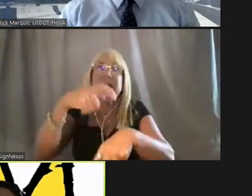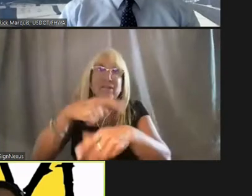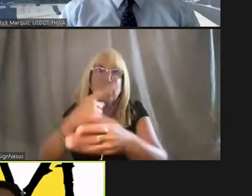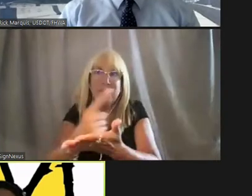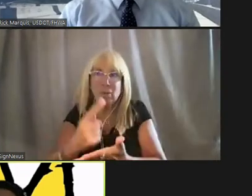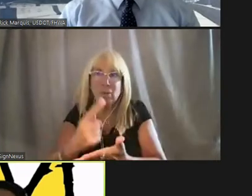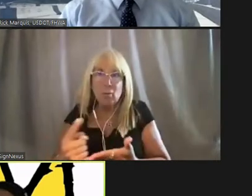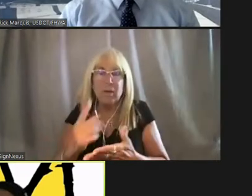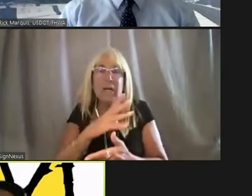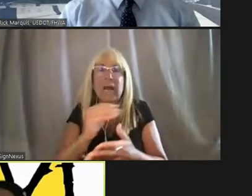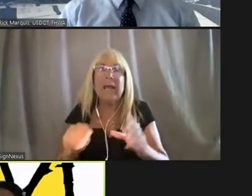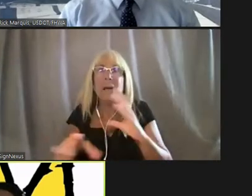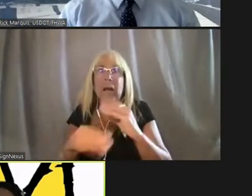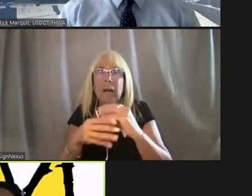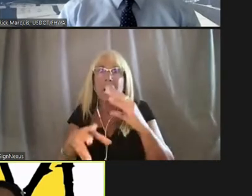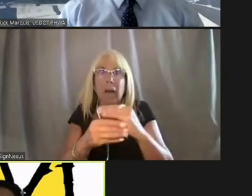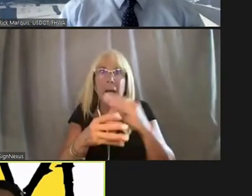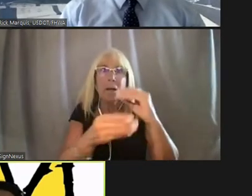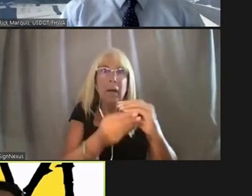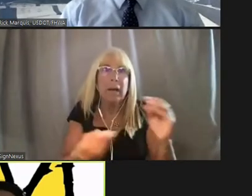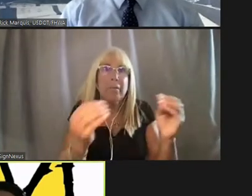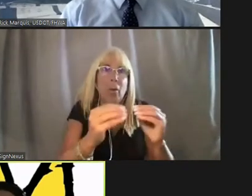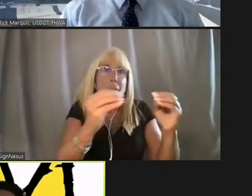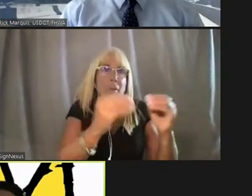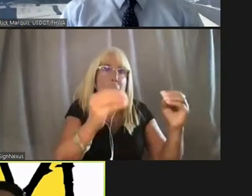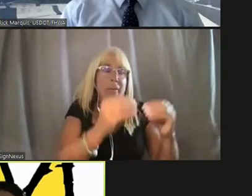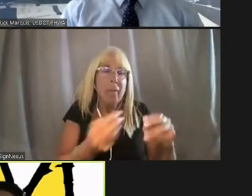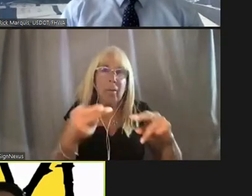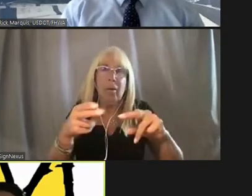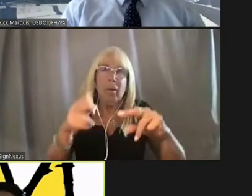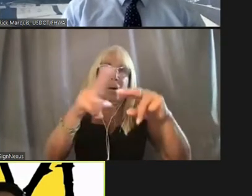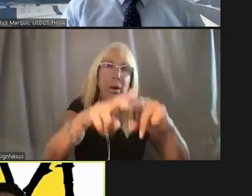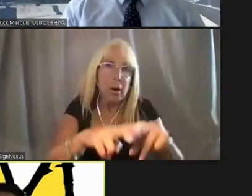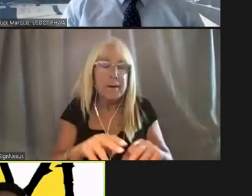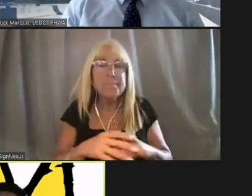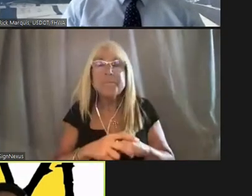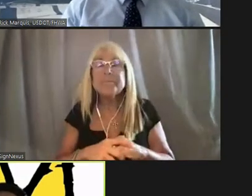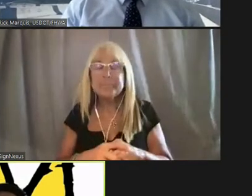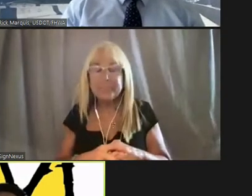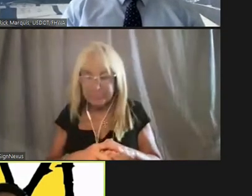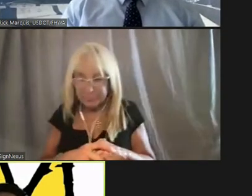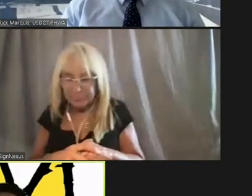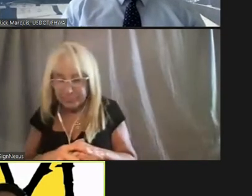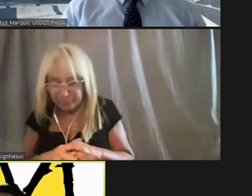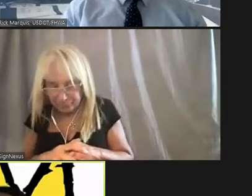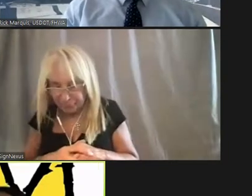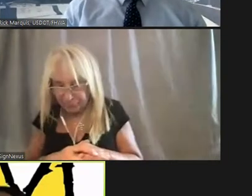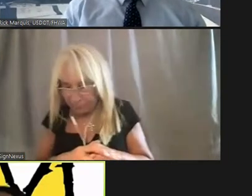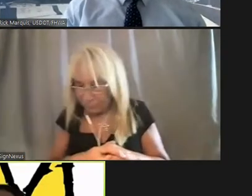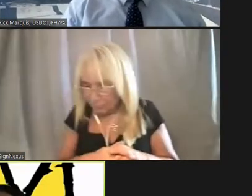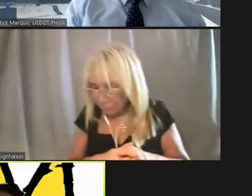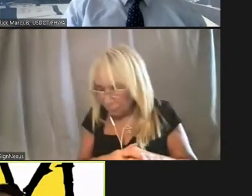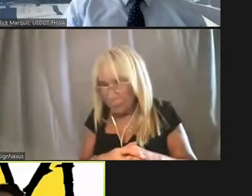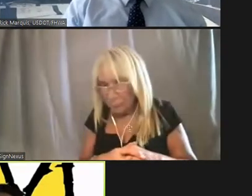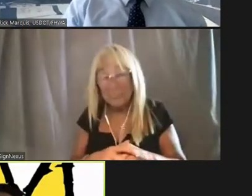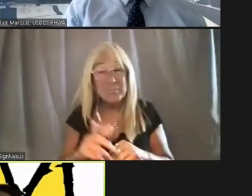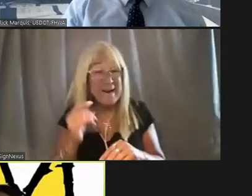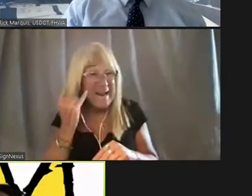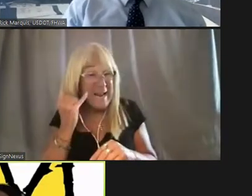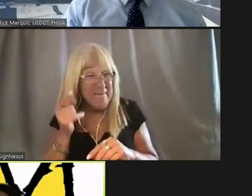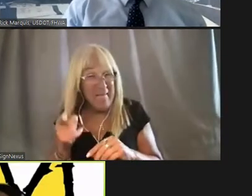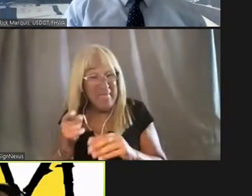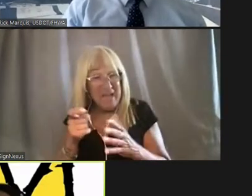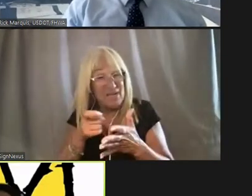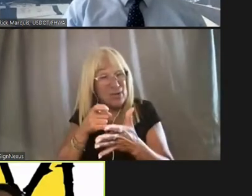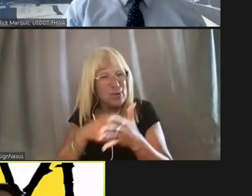growing um in the number of times he has to go um um and if this toll is put